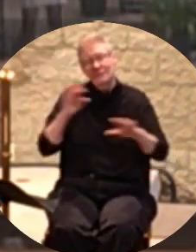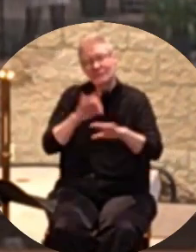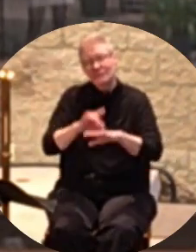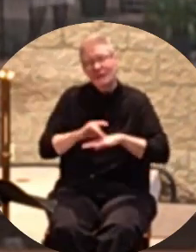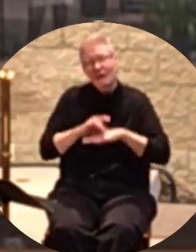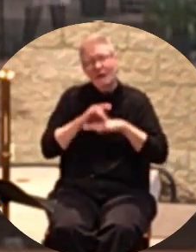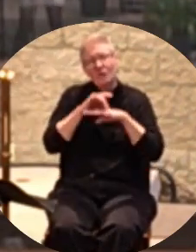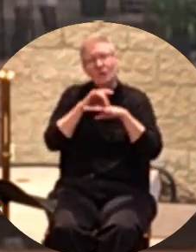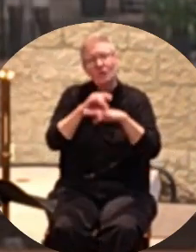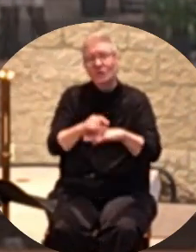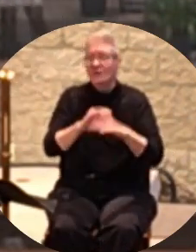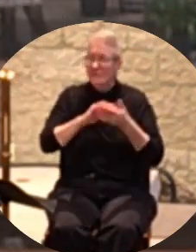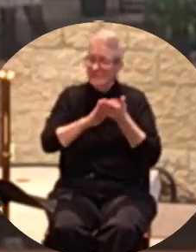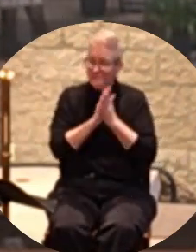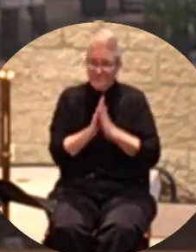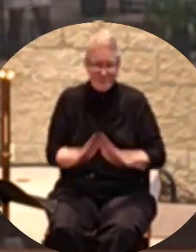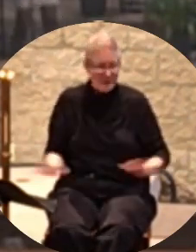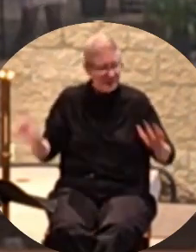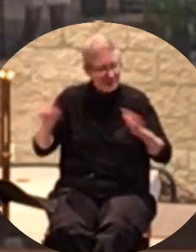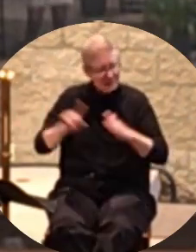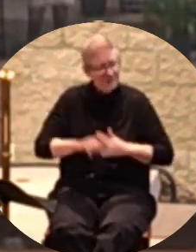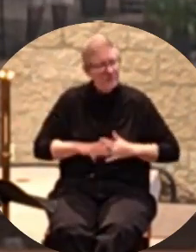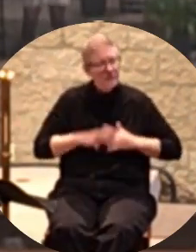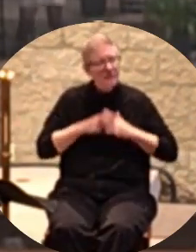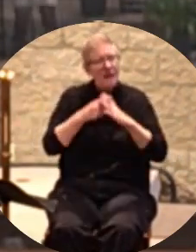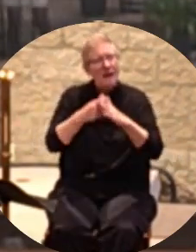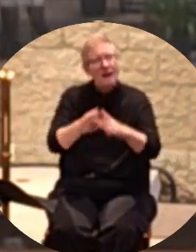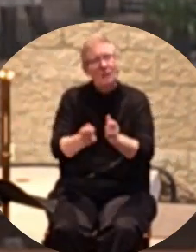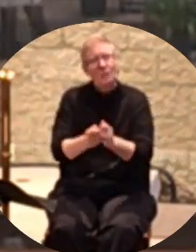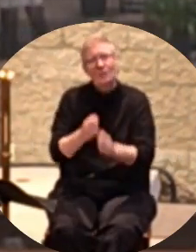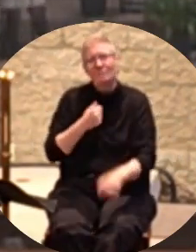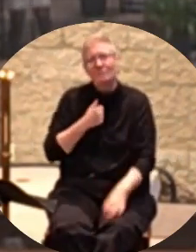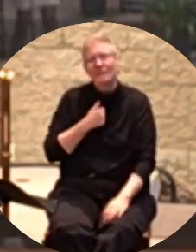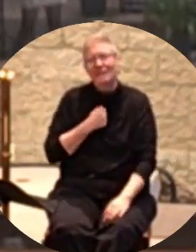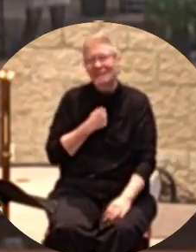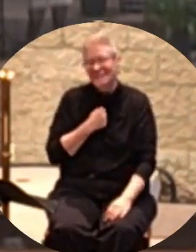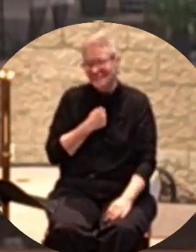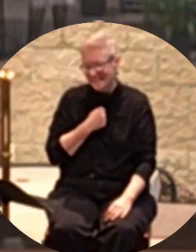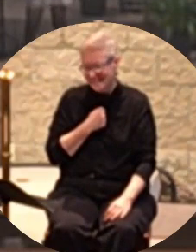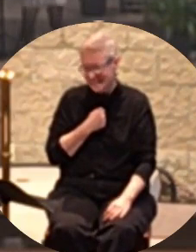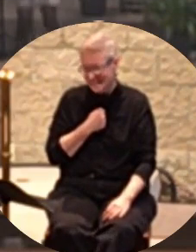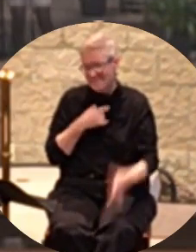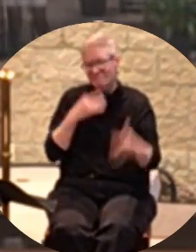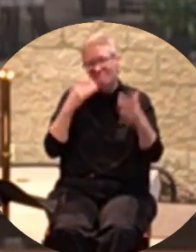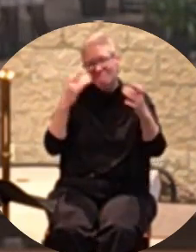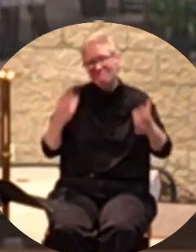is peace on earth, and it has begun with me.